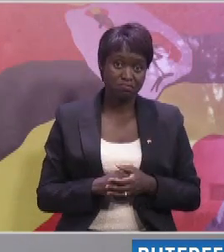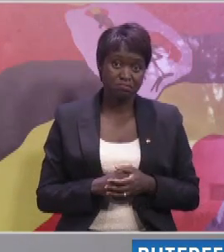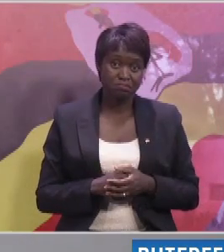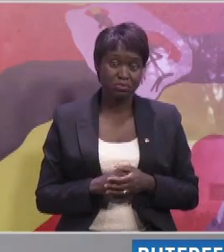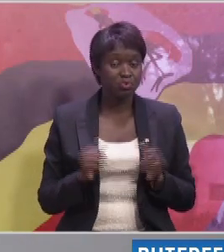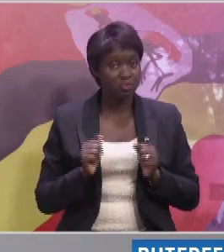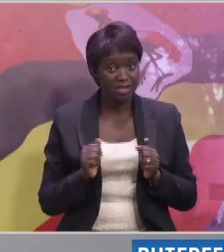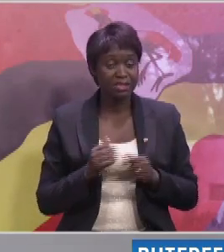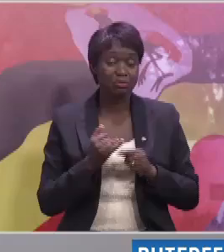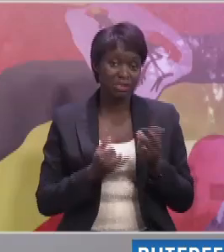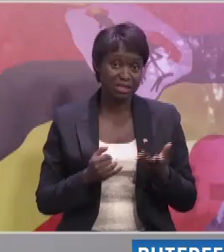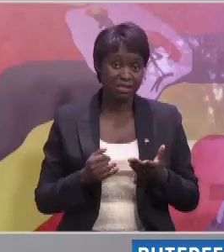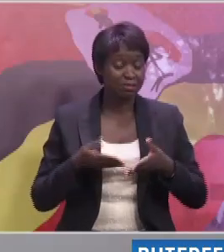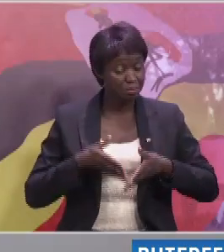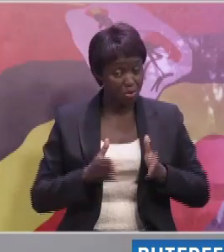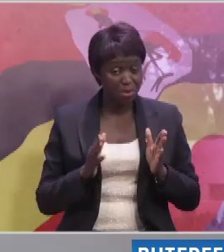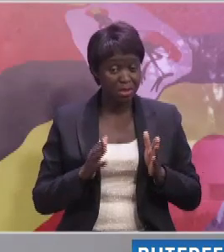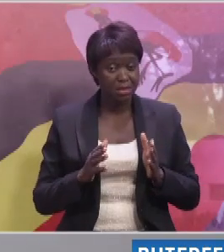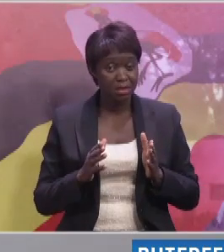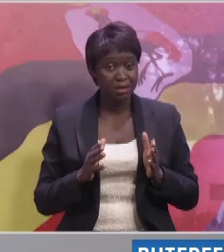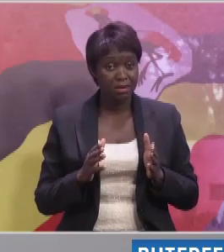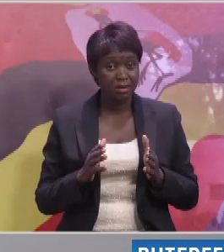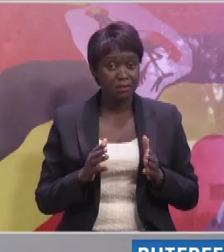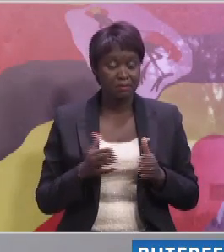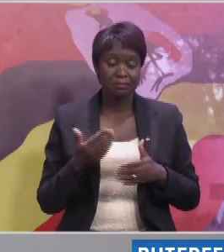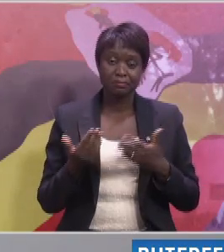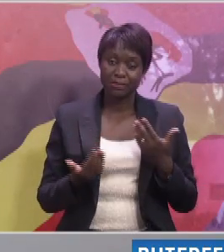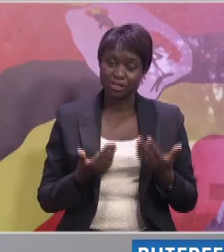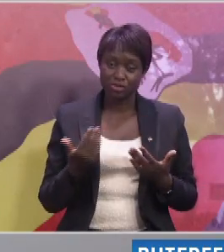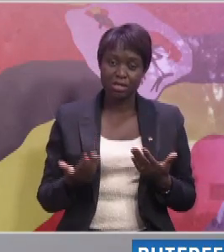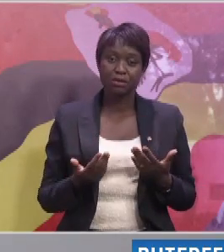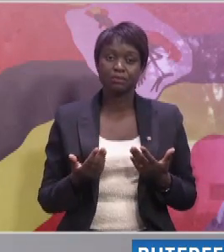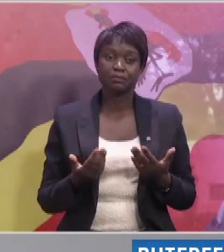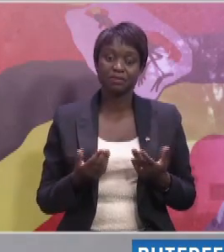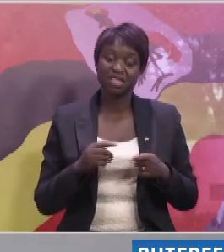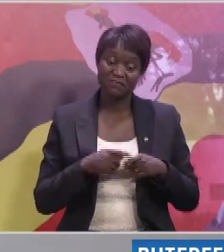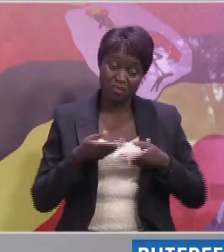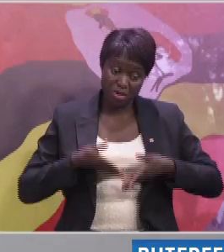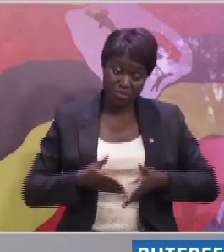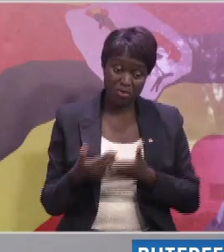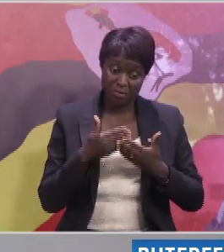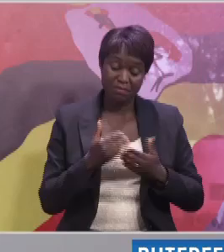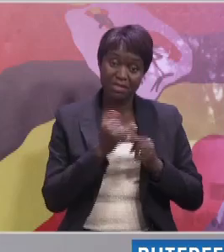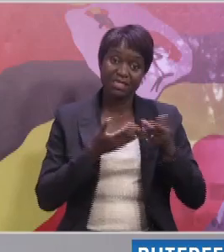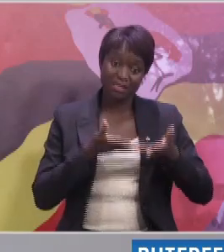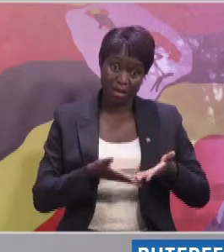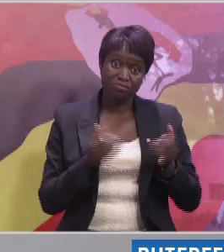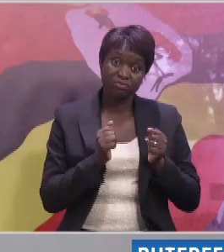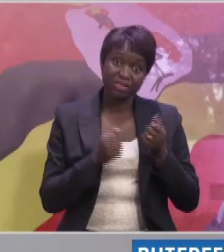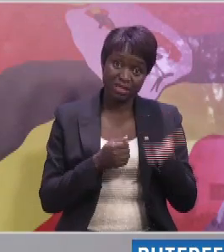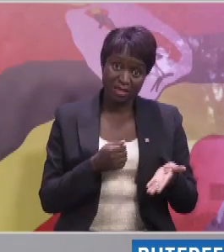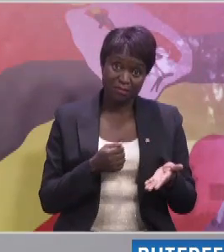And we have a number of, and even if they are positive,